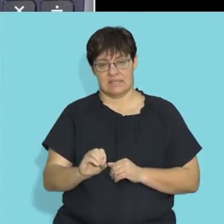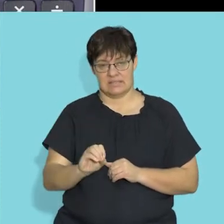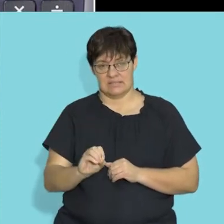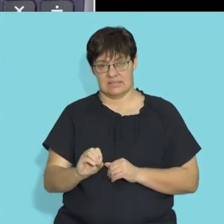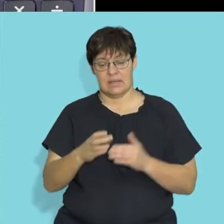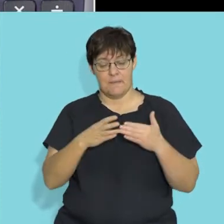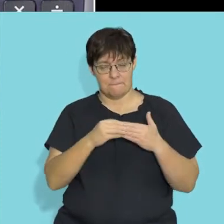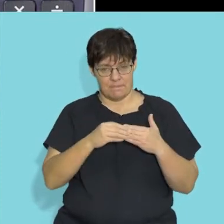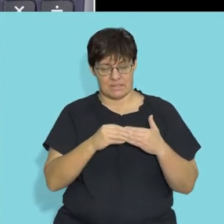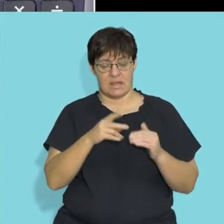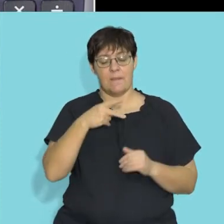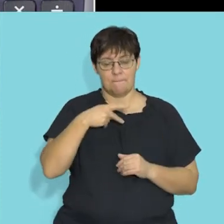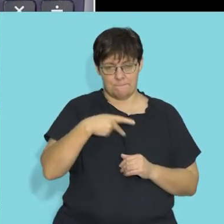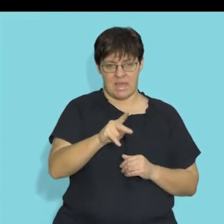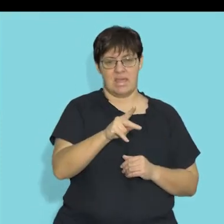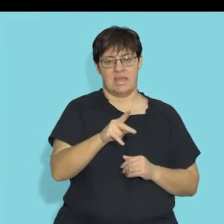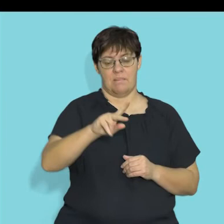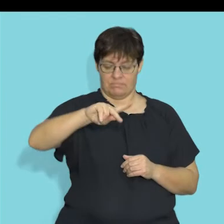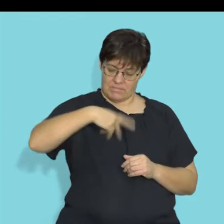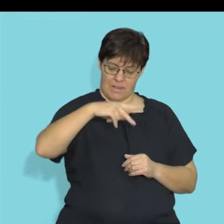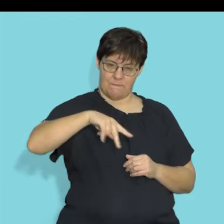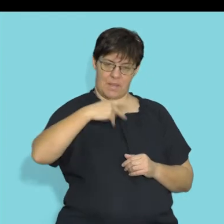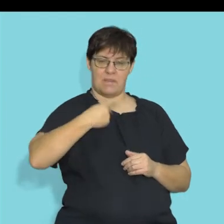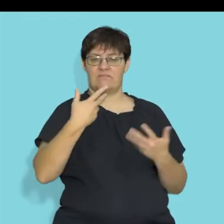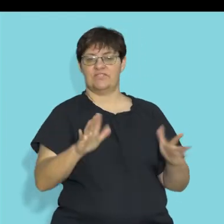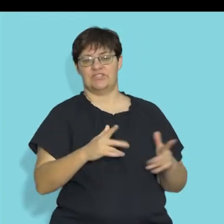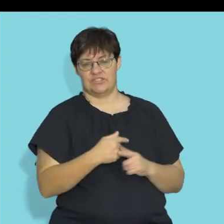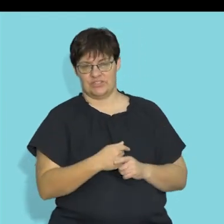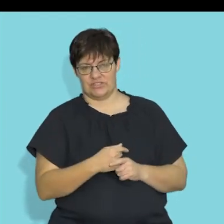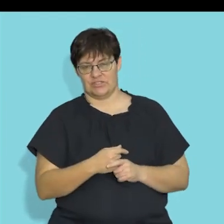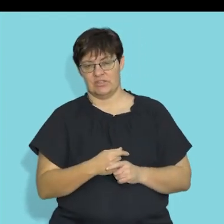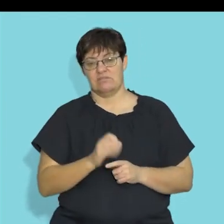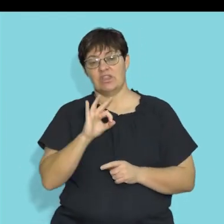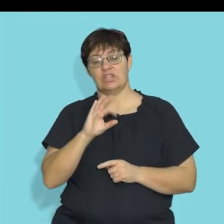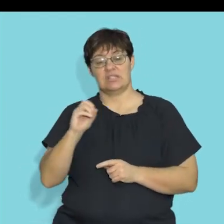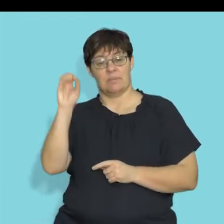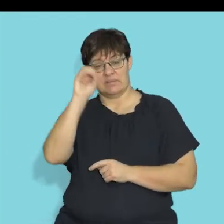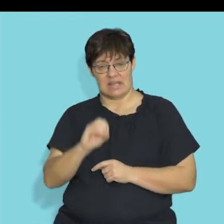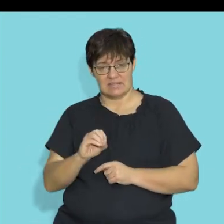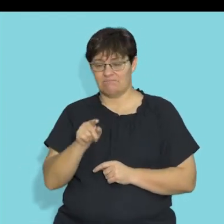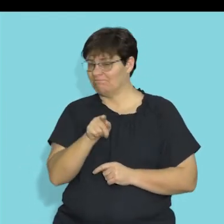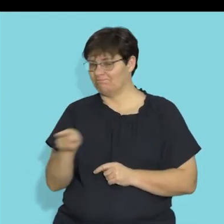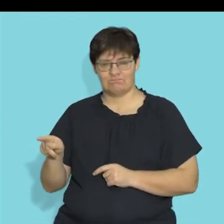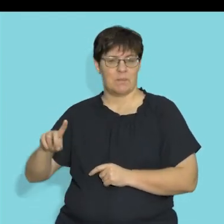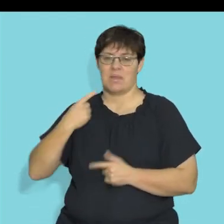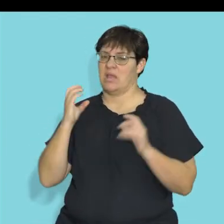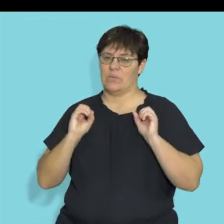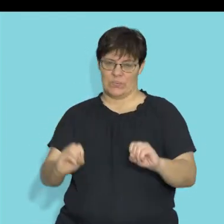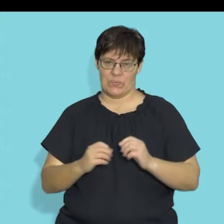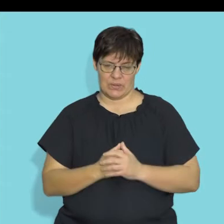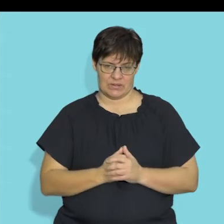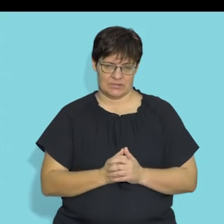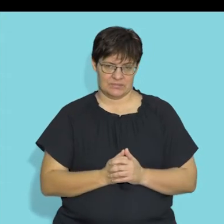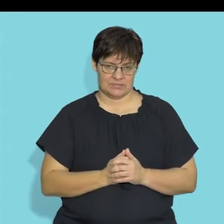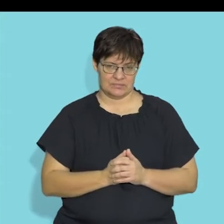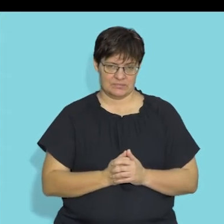that 70% of your members paid their fees, and clearly 30% of the